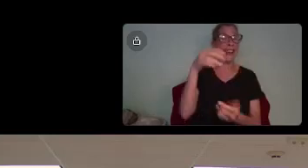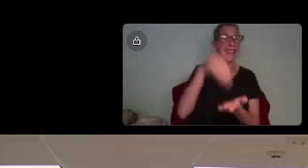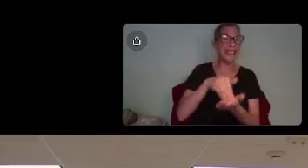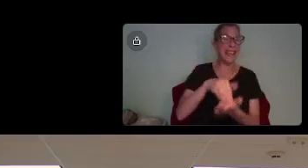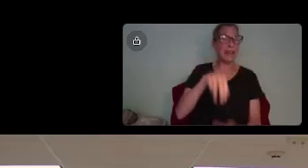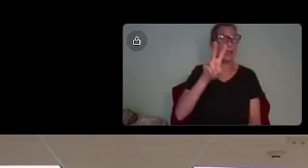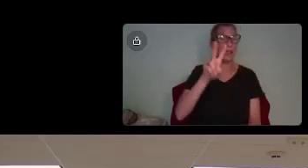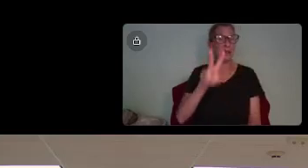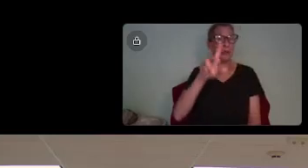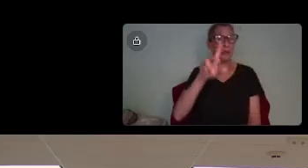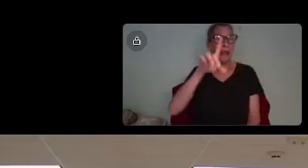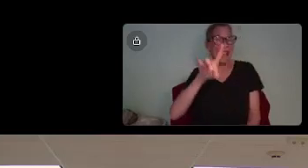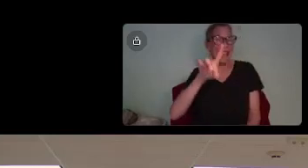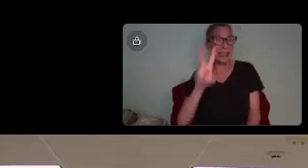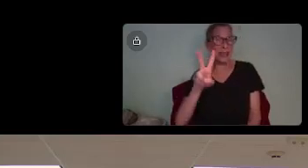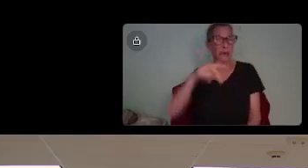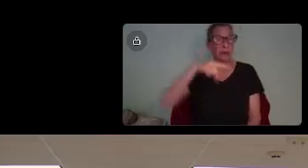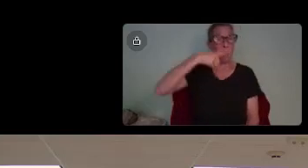19,282 hearings.